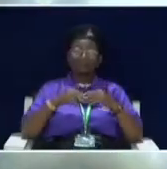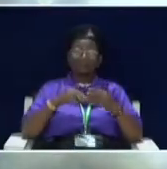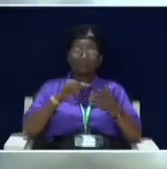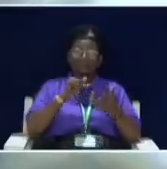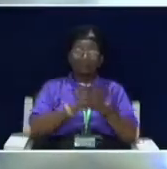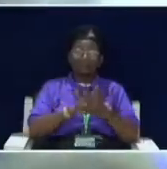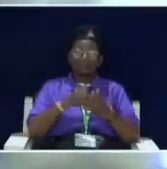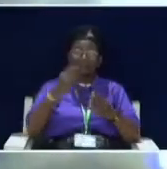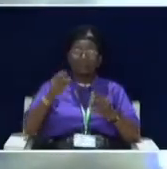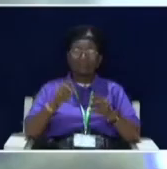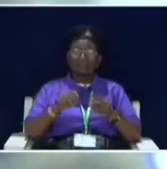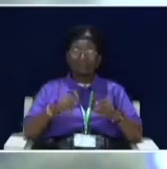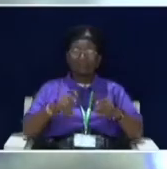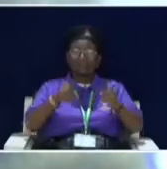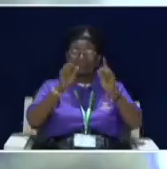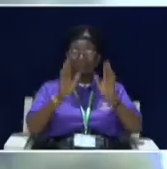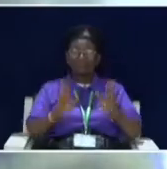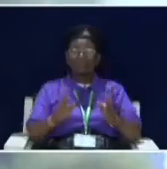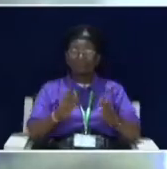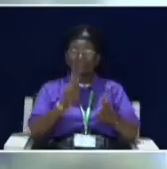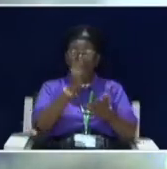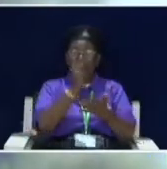the driver